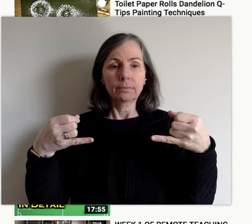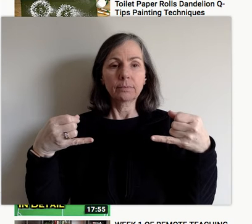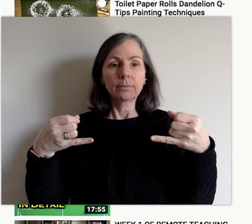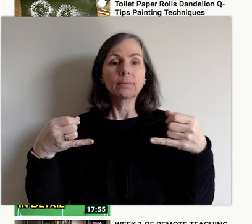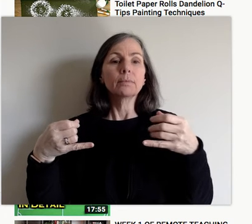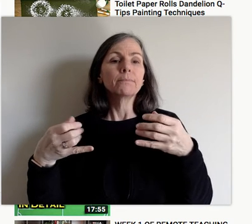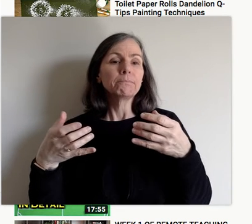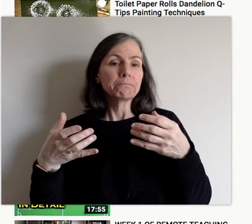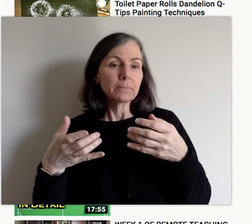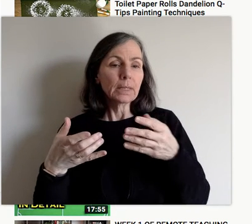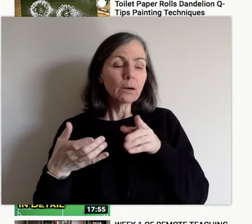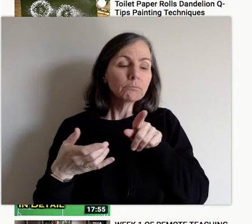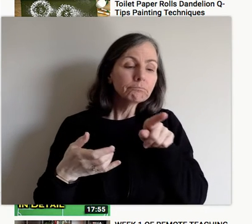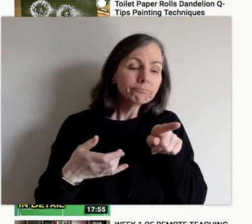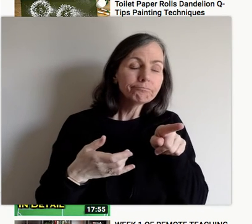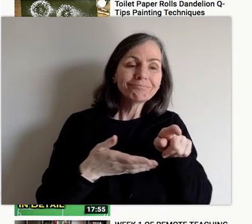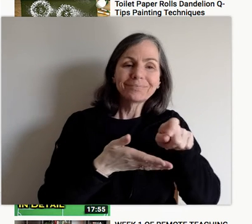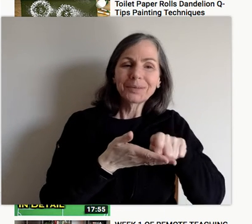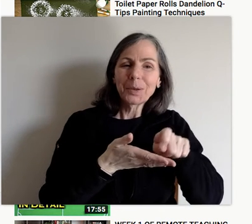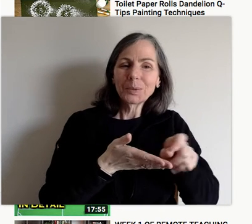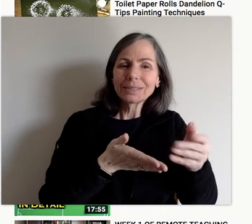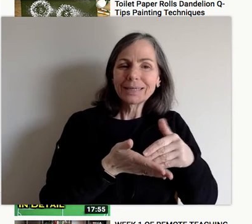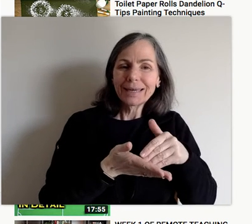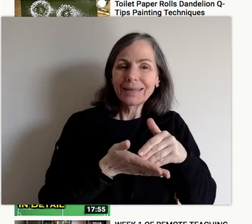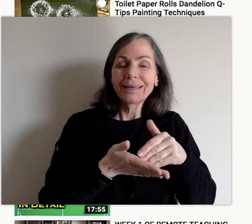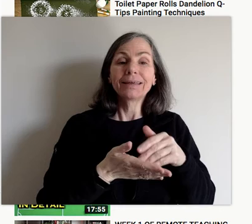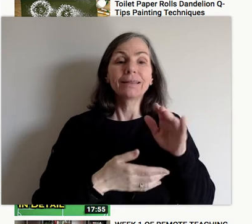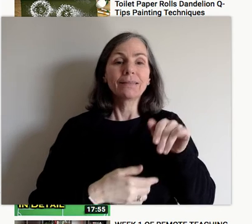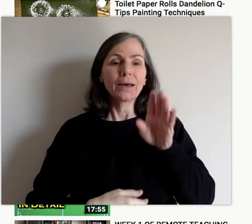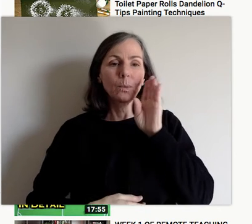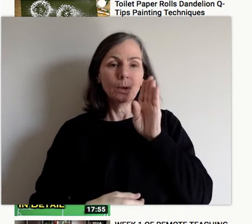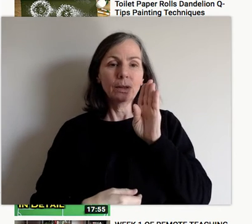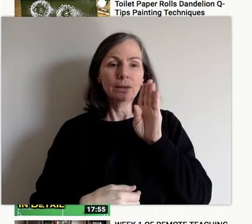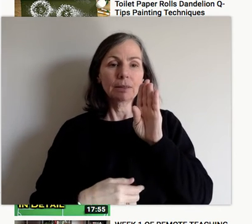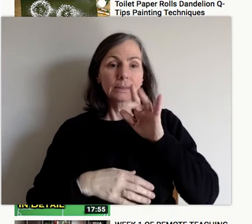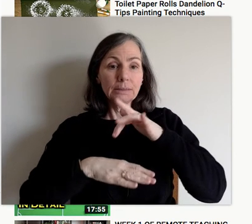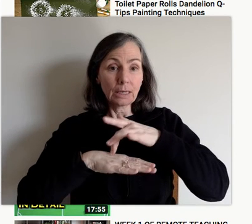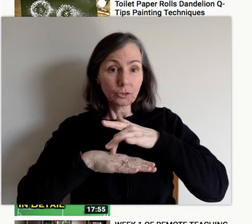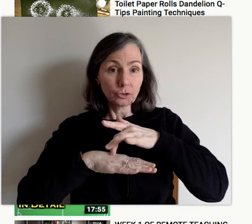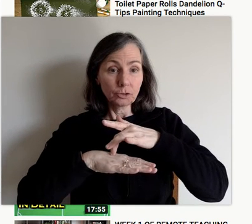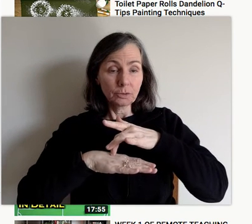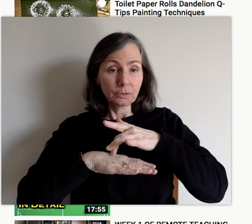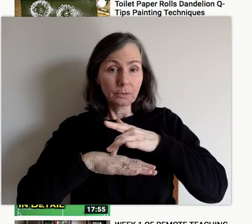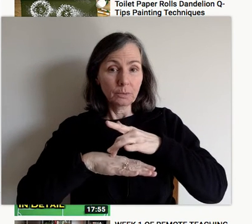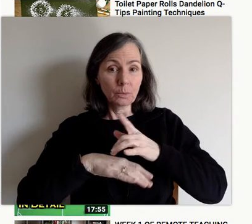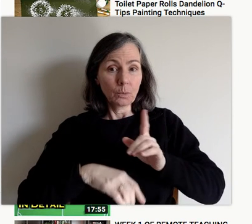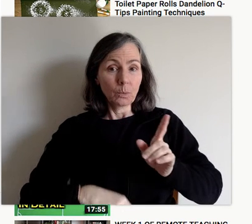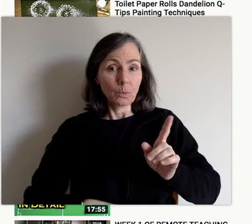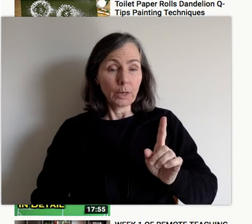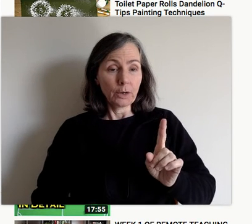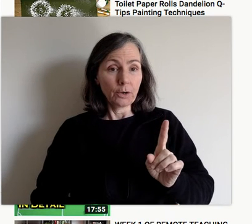So back to our notes. The parabola crosses the x-axis at the